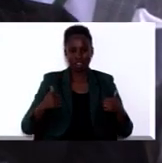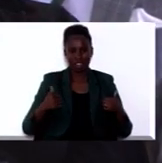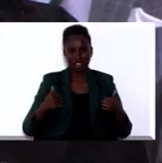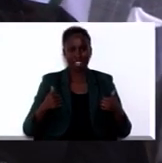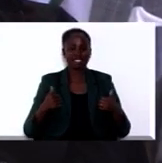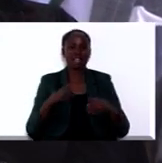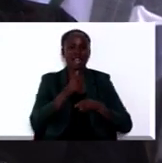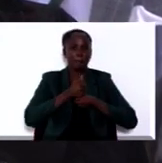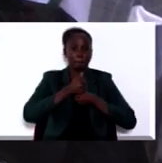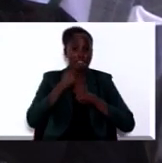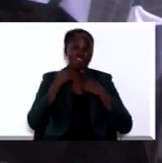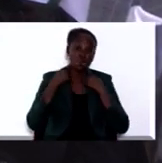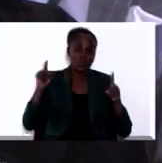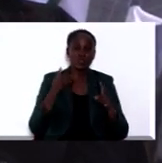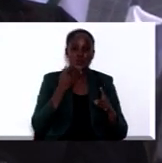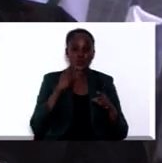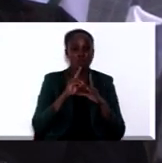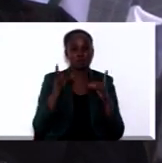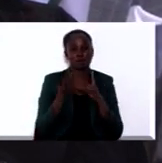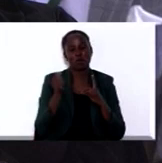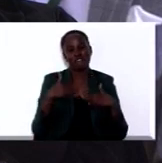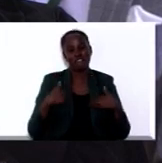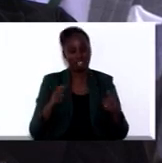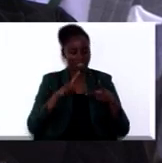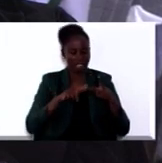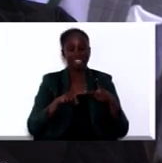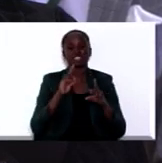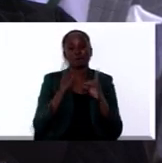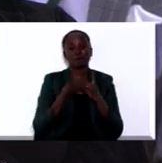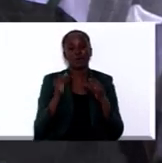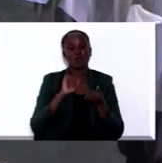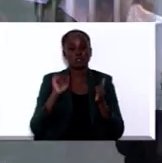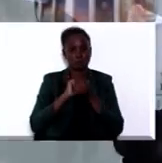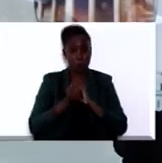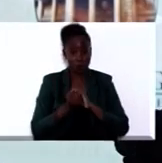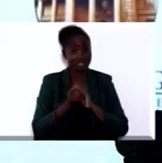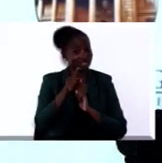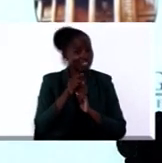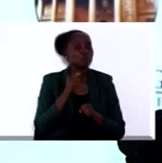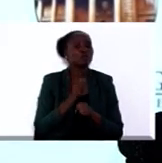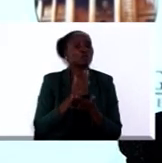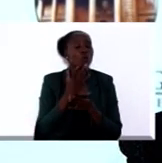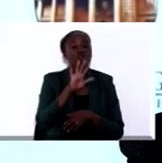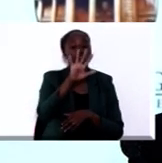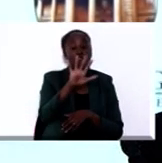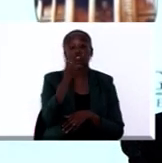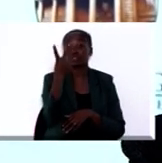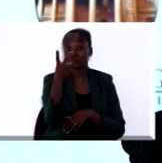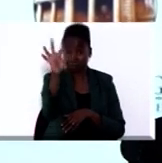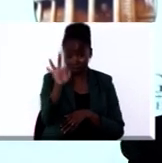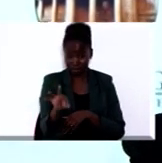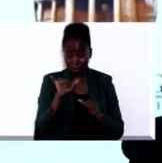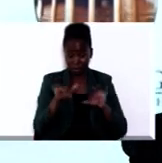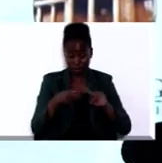launched by the Department of Health and the Department of Sports to ensure that 52% of the people of